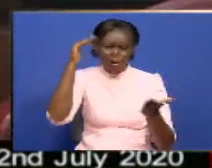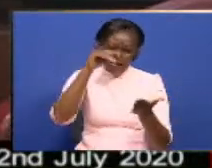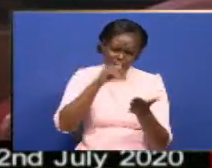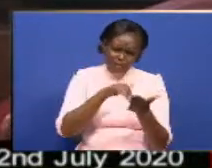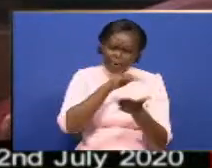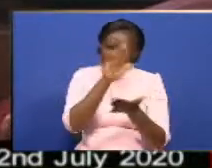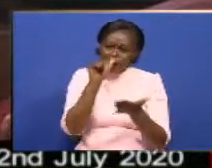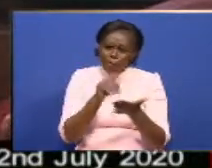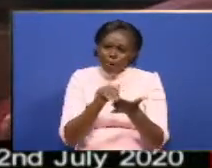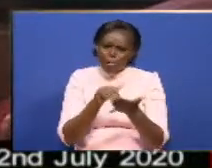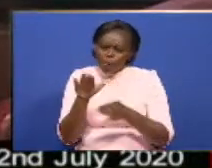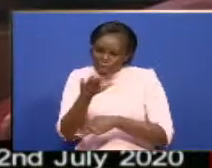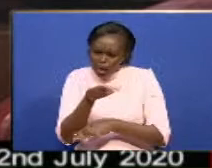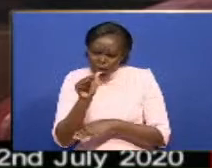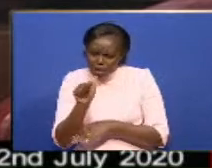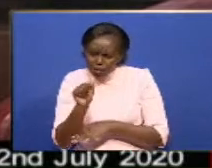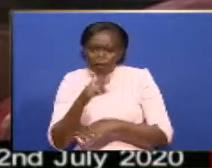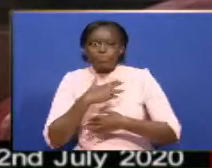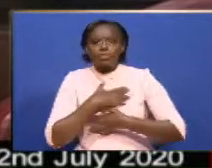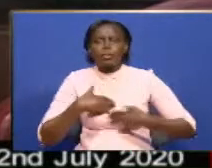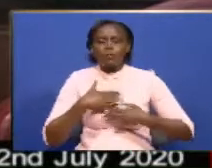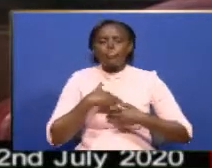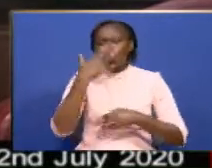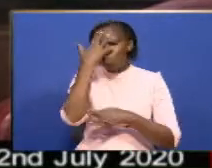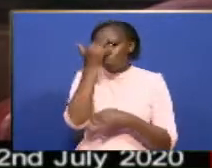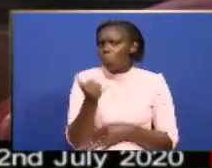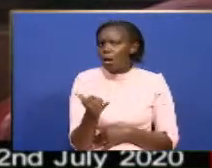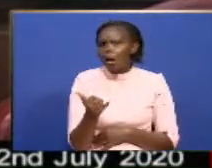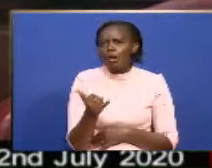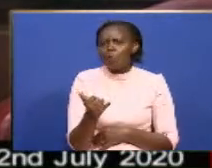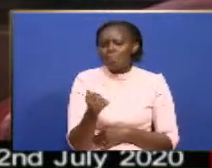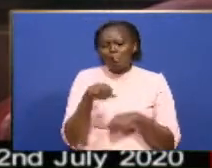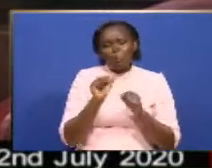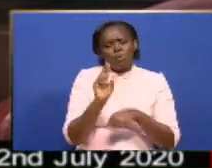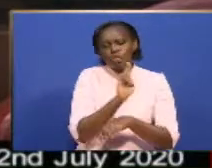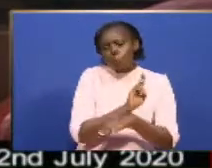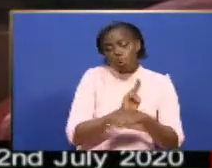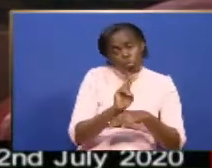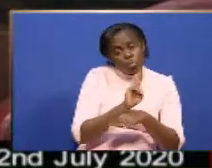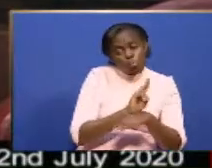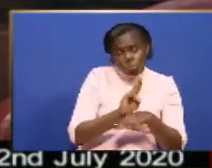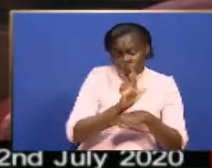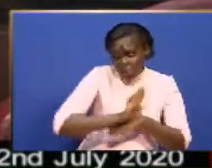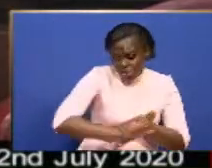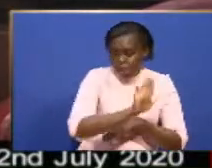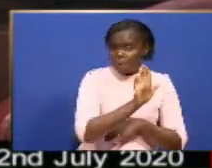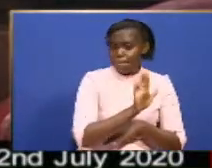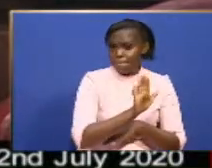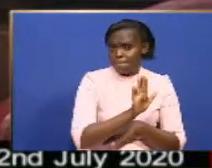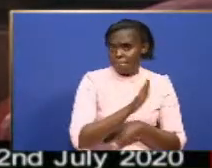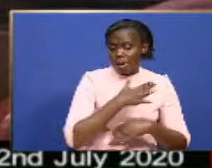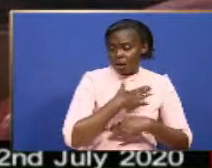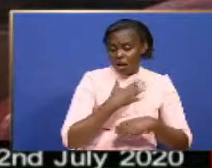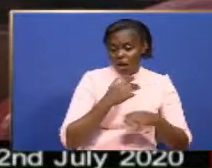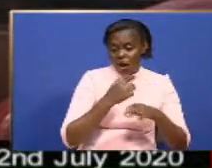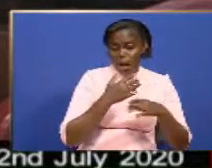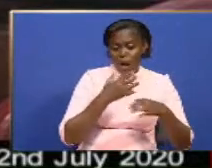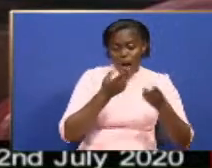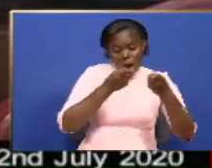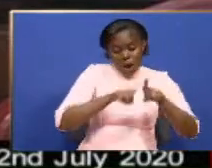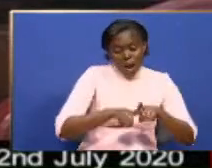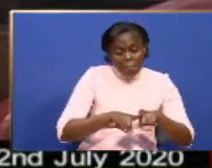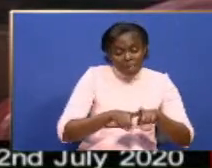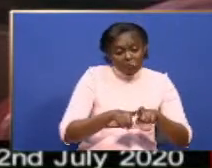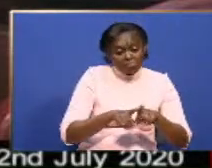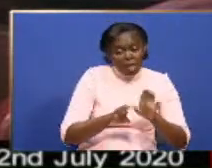refugees, Honorable Speaker, because we can use them as human resource. If a lion can adapt a